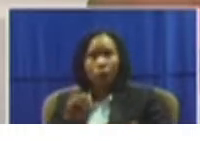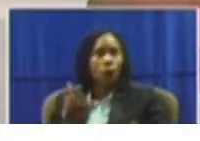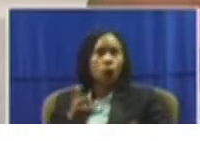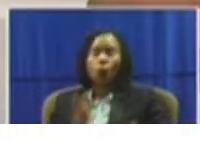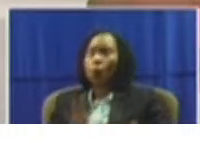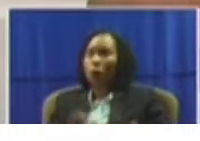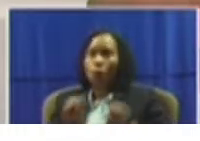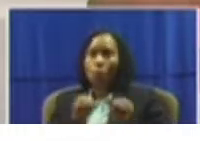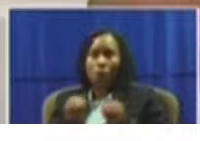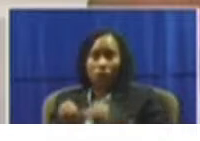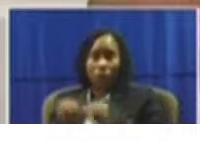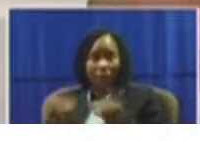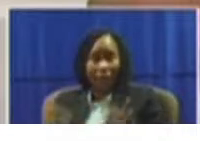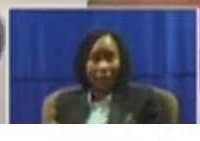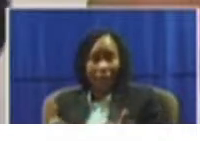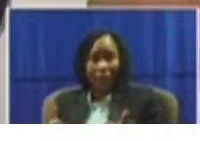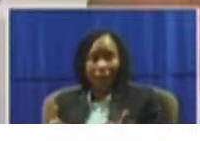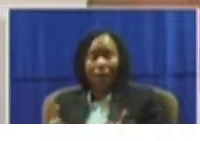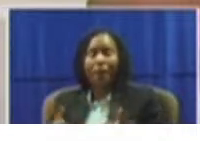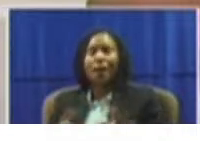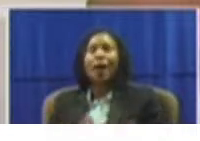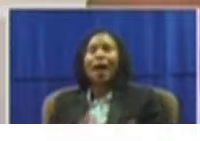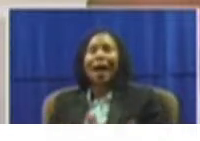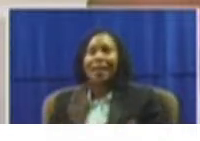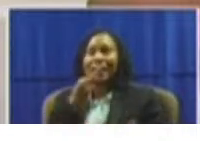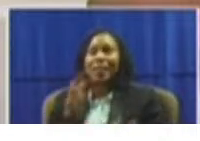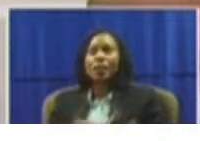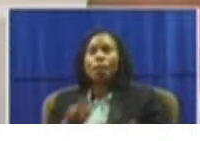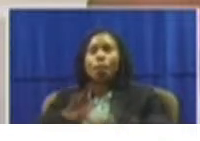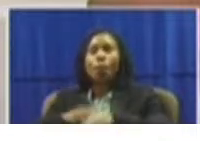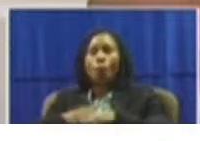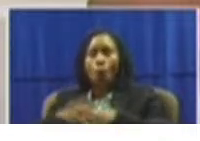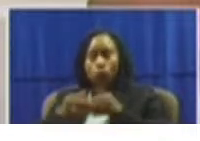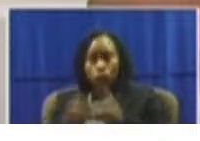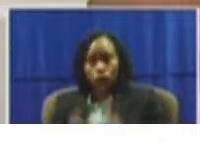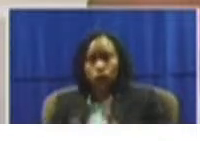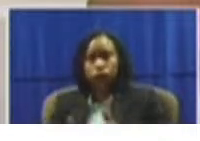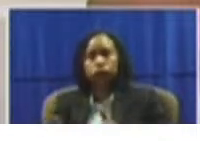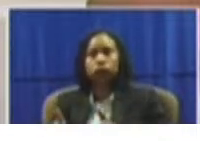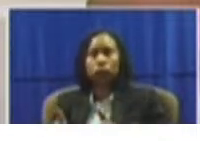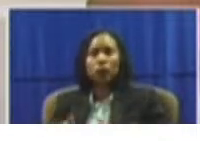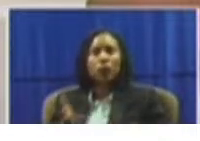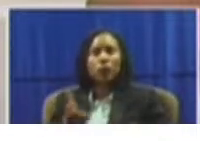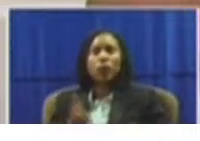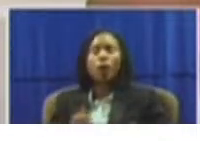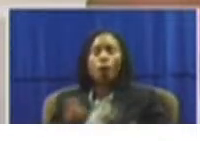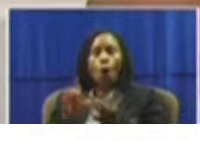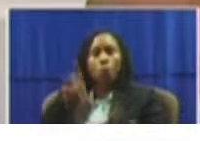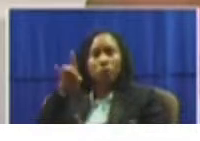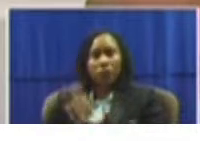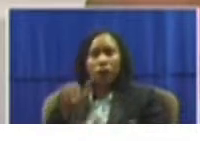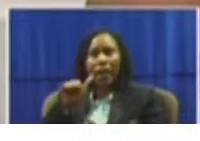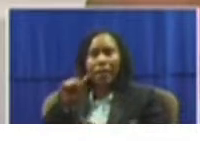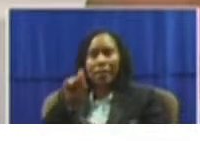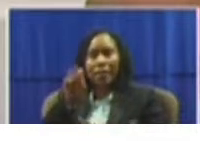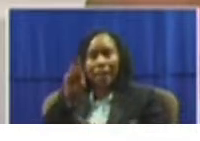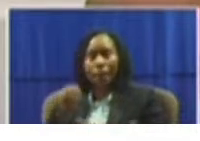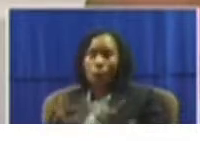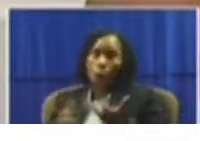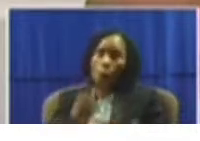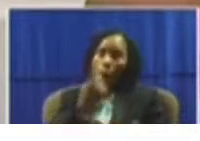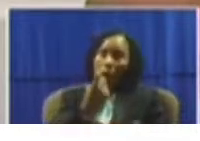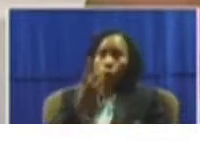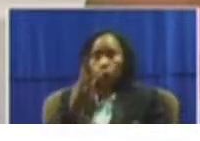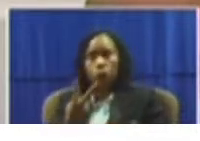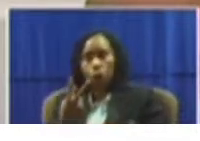today. And I suggest that you proceed further. If they're not willing to do that, their option for the ATM is only one of two: either drop it,